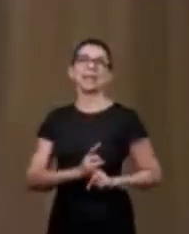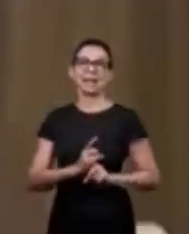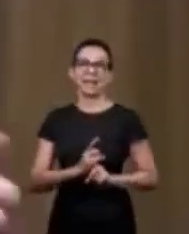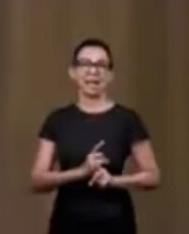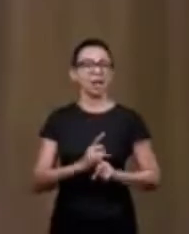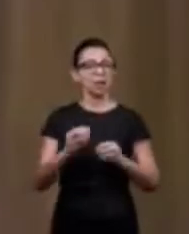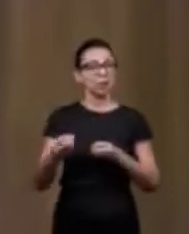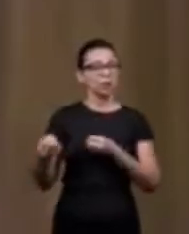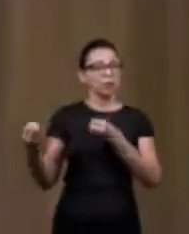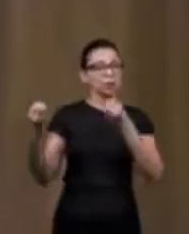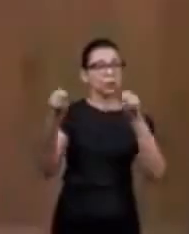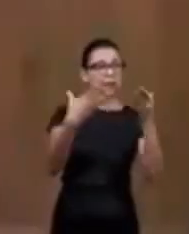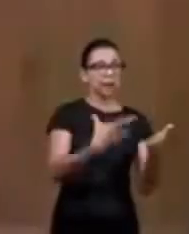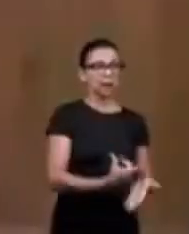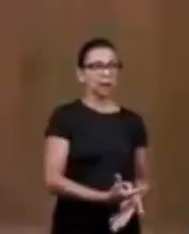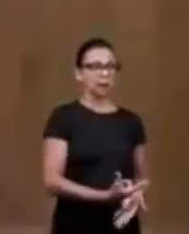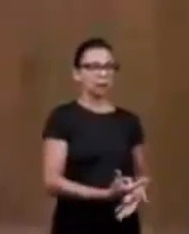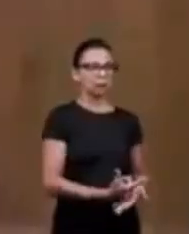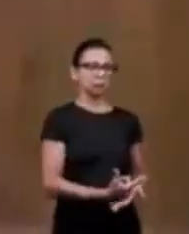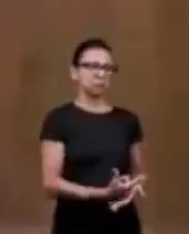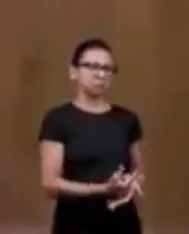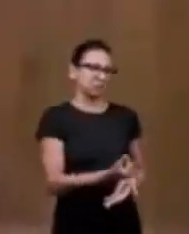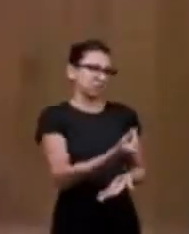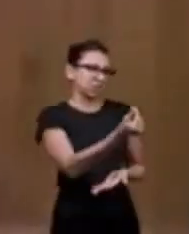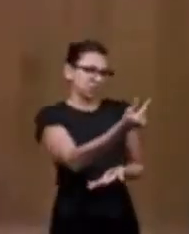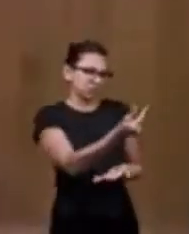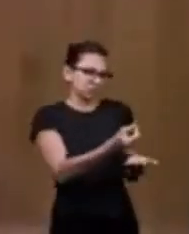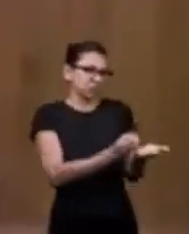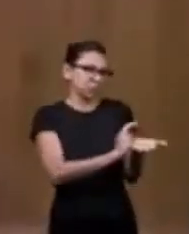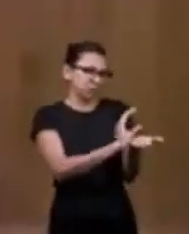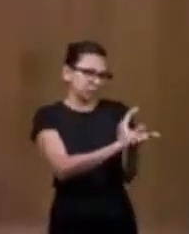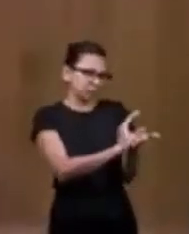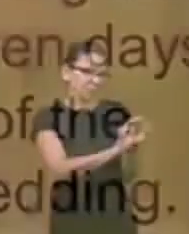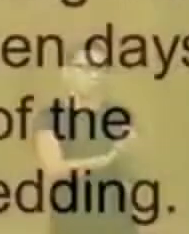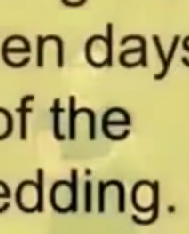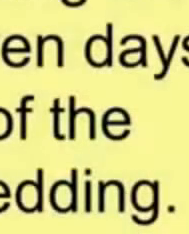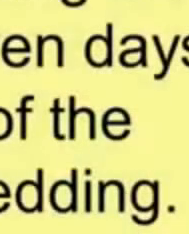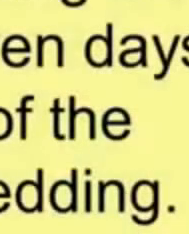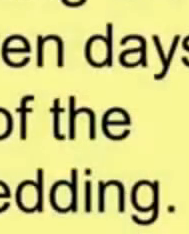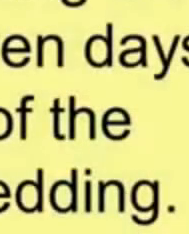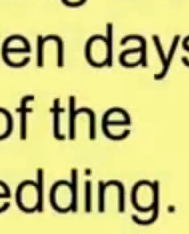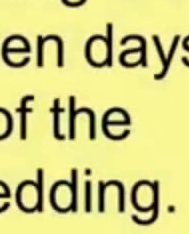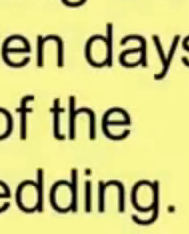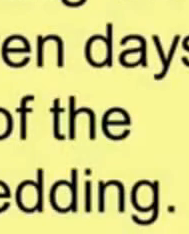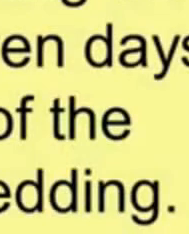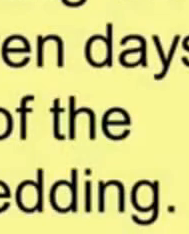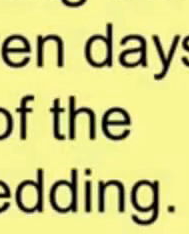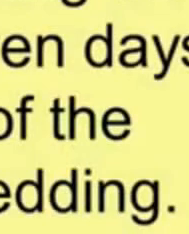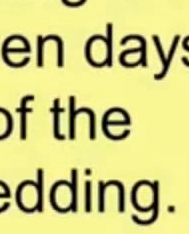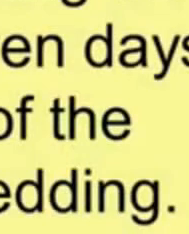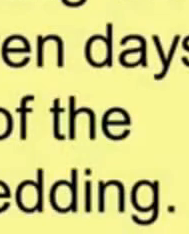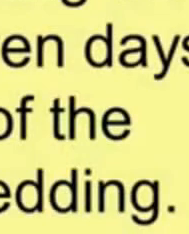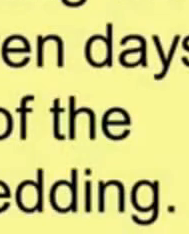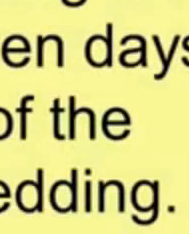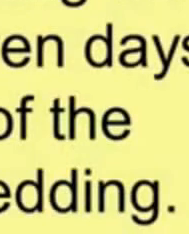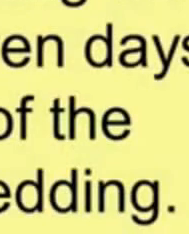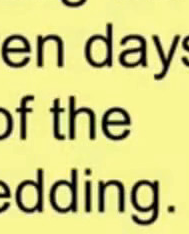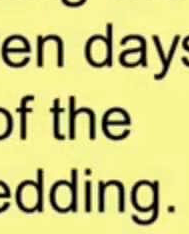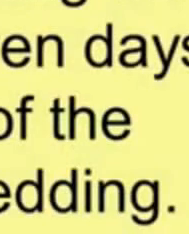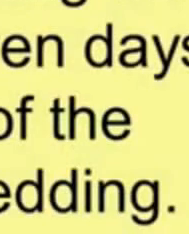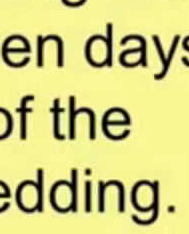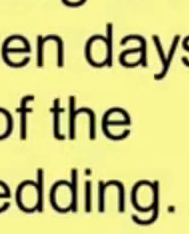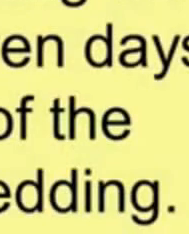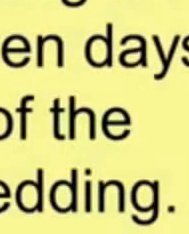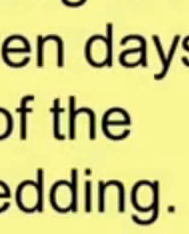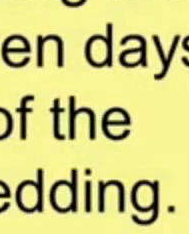and he said i will tell you a riddle and those who find out what it means i will give a